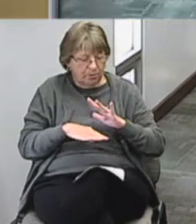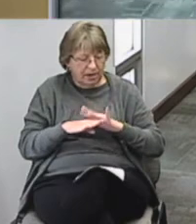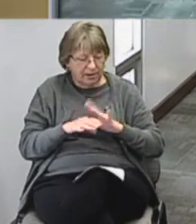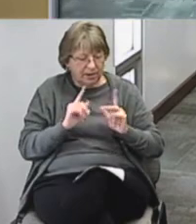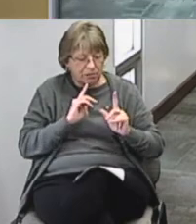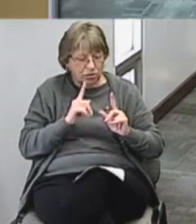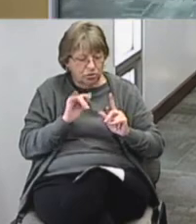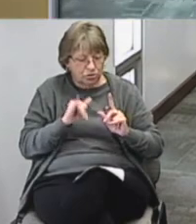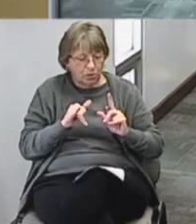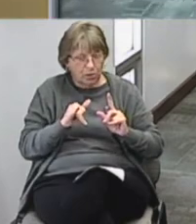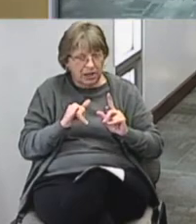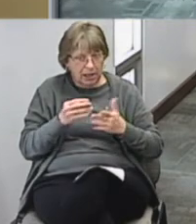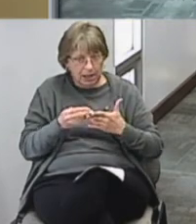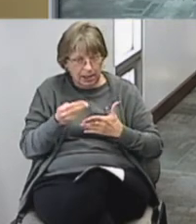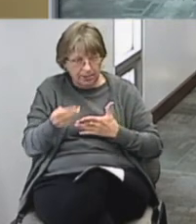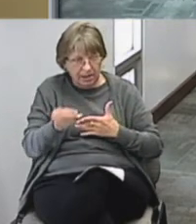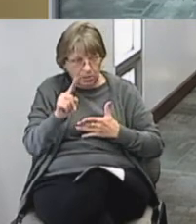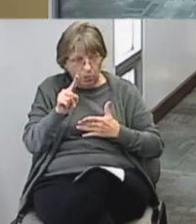expend the 1/3.